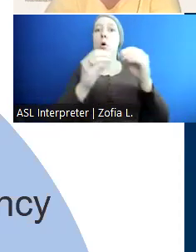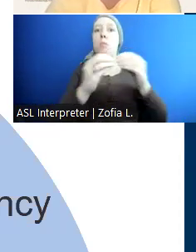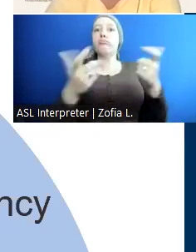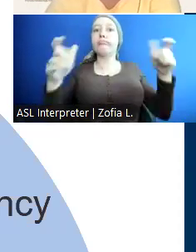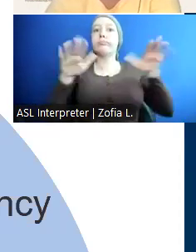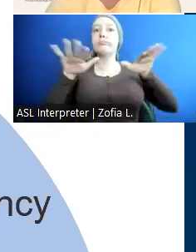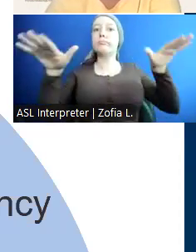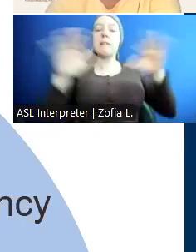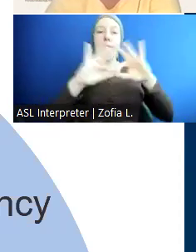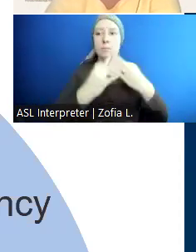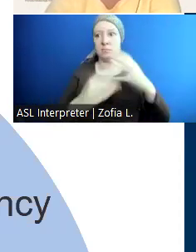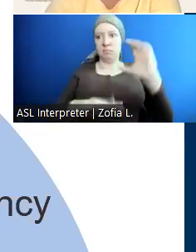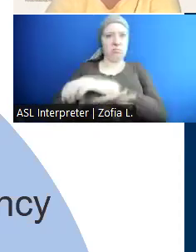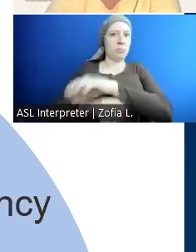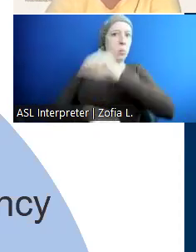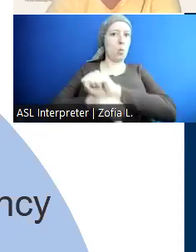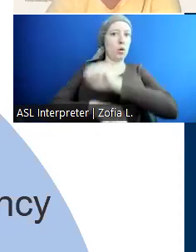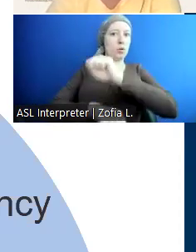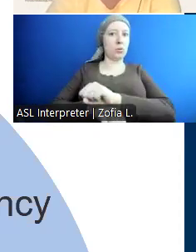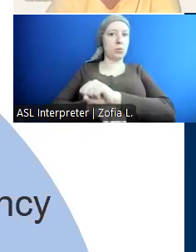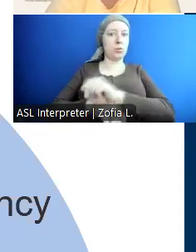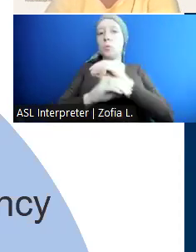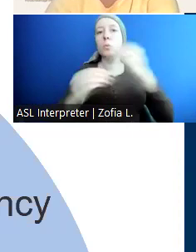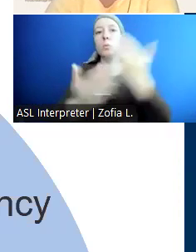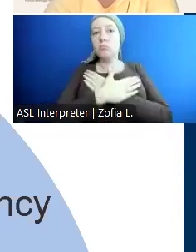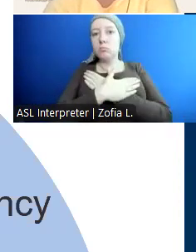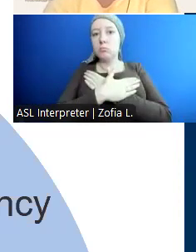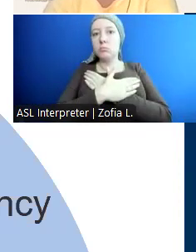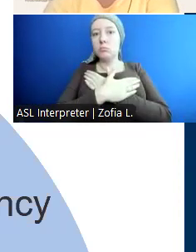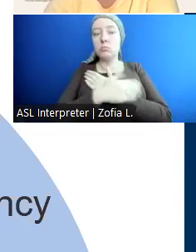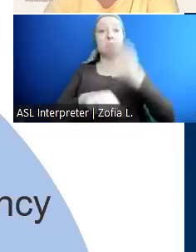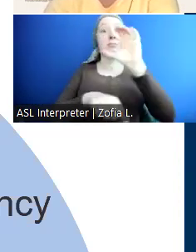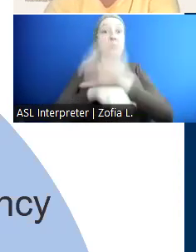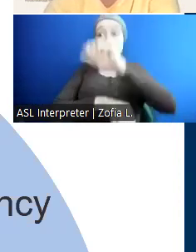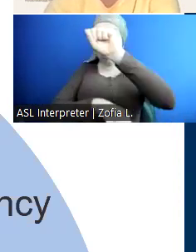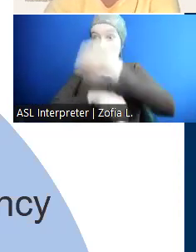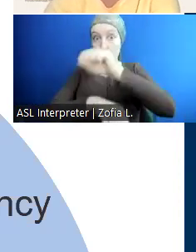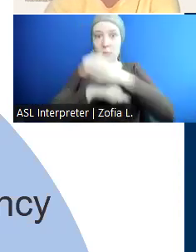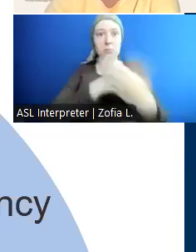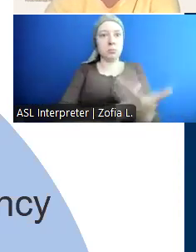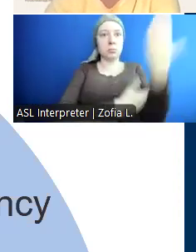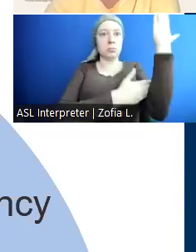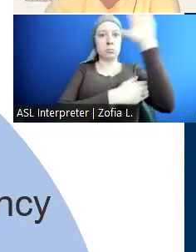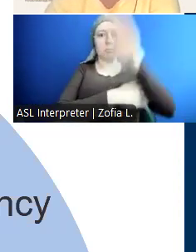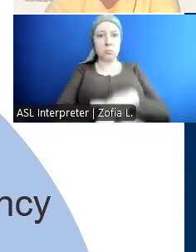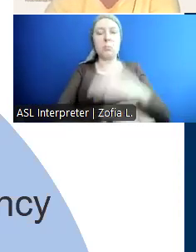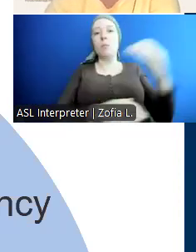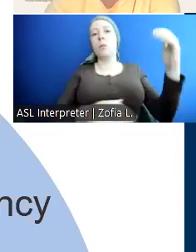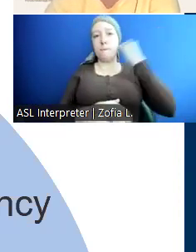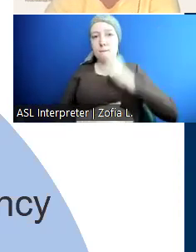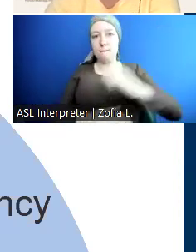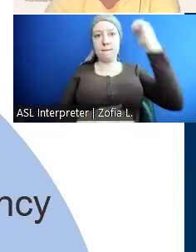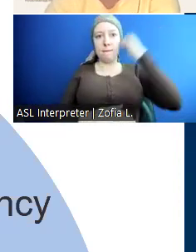they're forced to work, you know, without rest. They're forced to work, you know, morning to night, day in and day out.